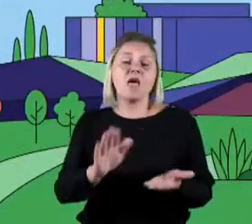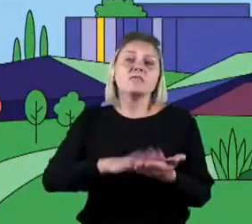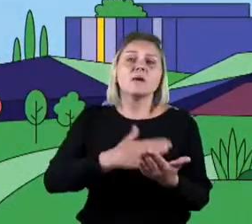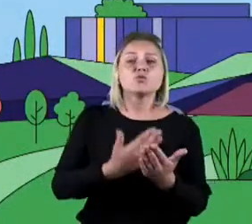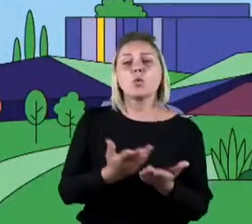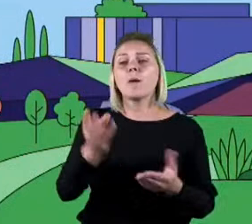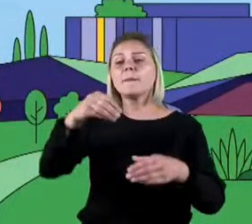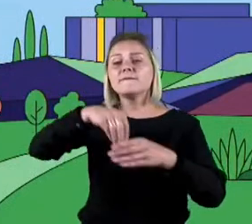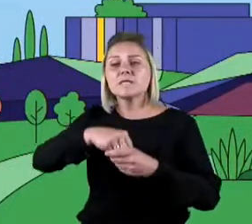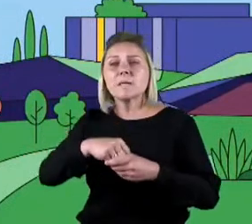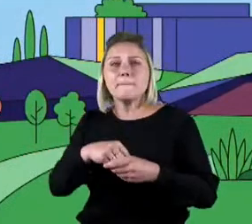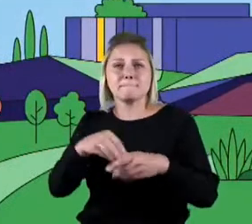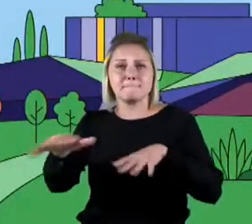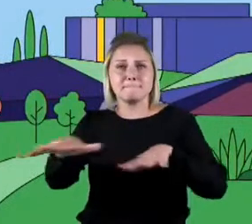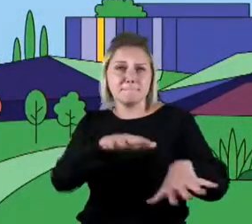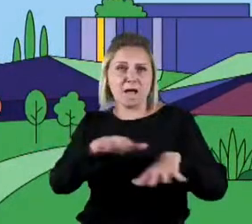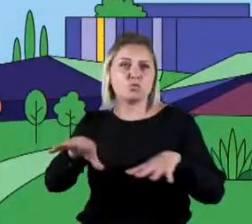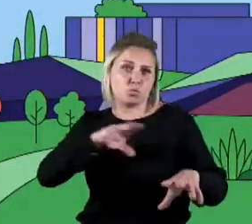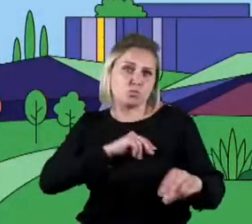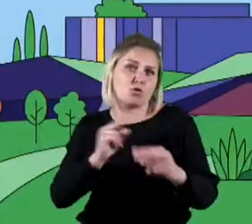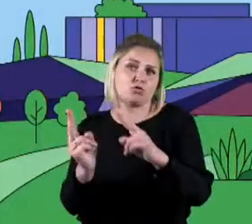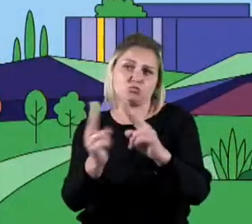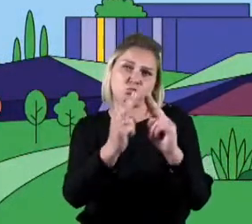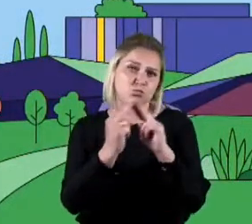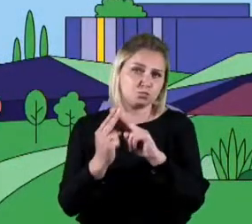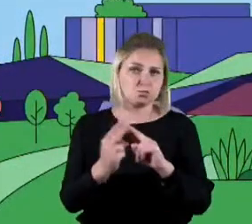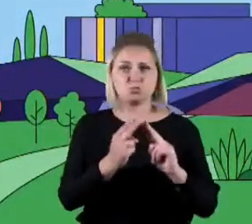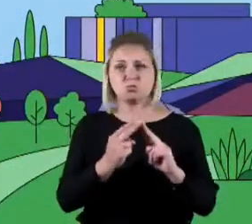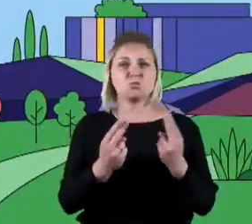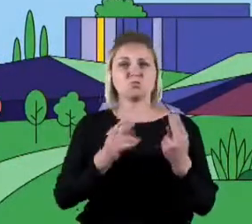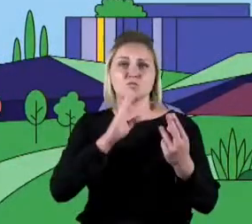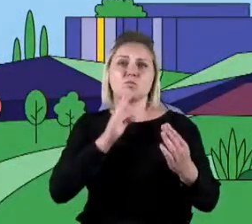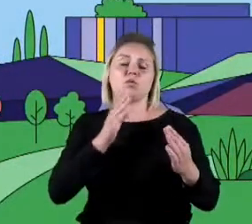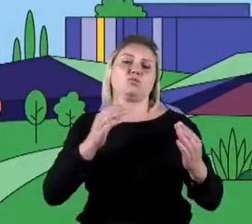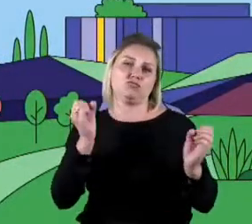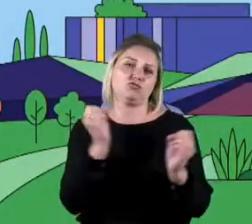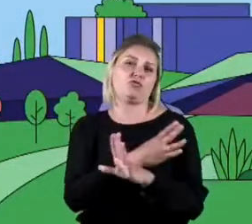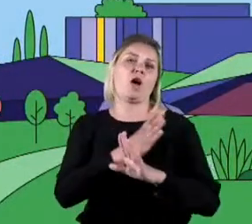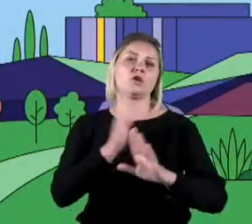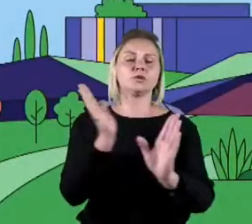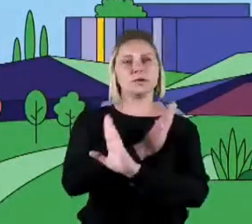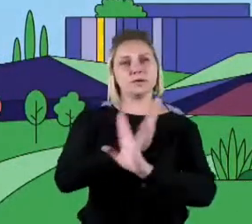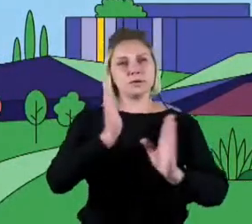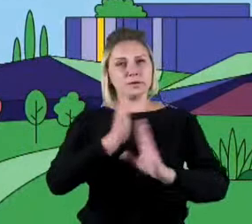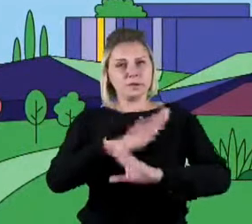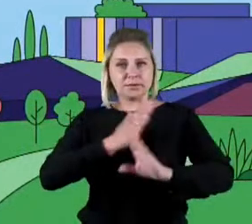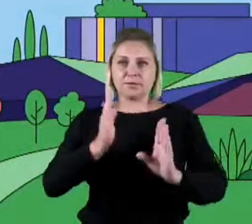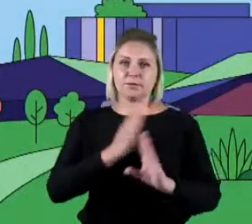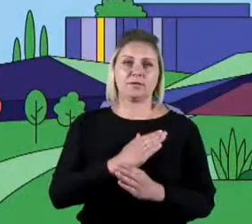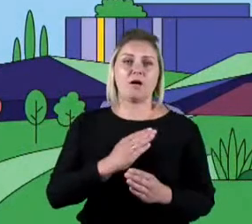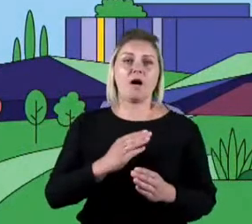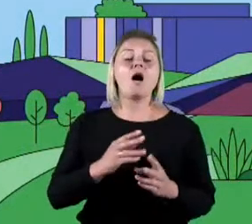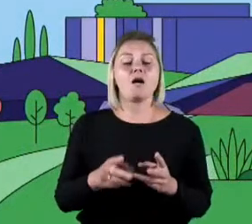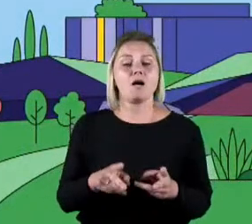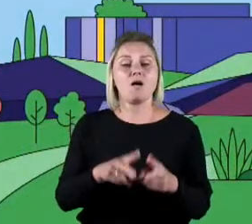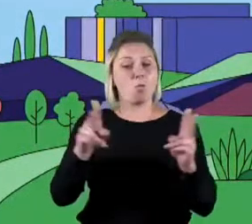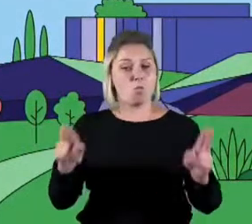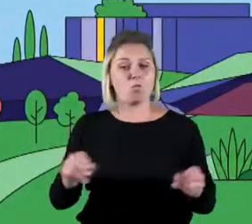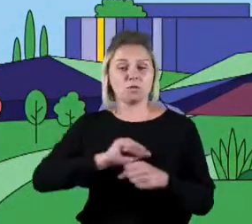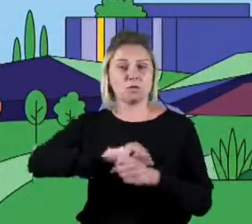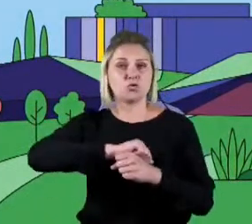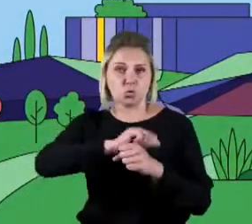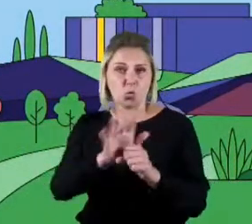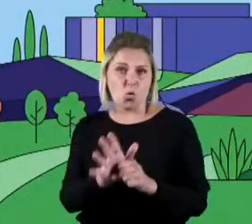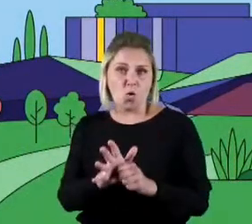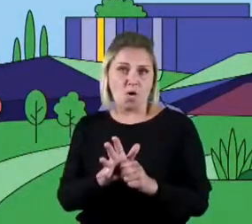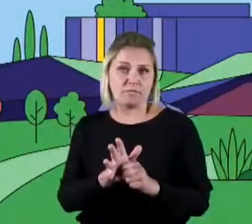air and get some exercise. So after the COVID has abated a little bit, we go into